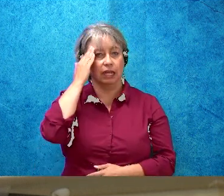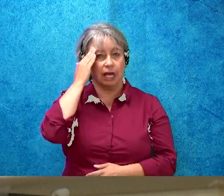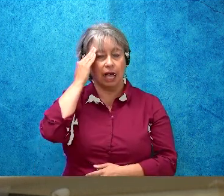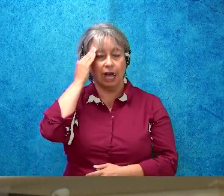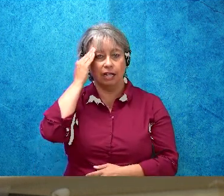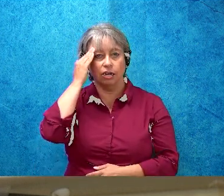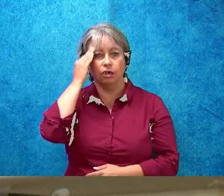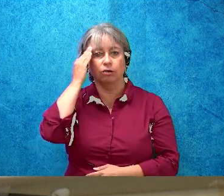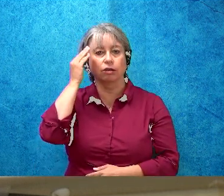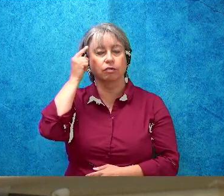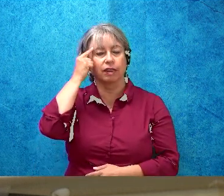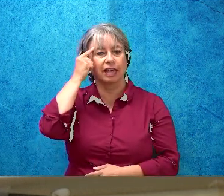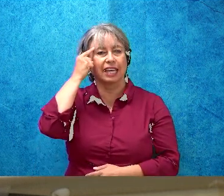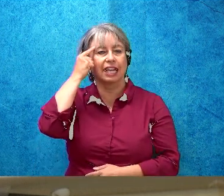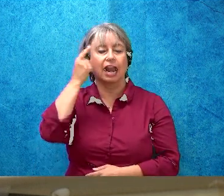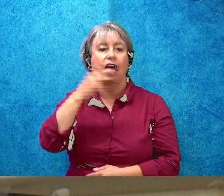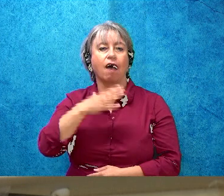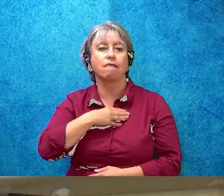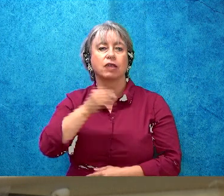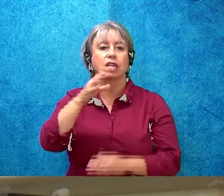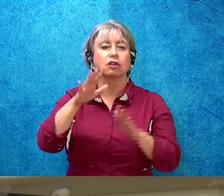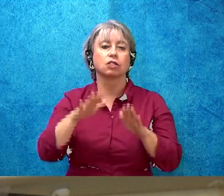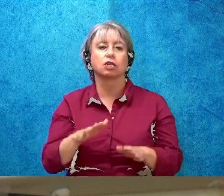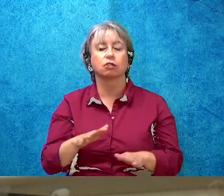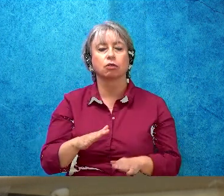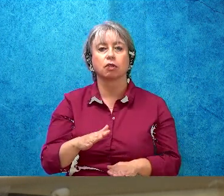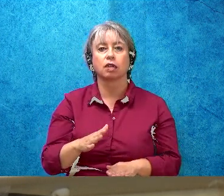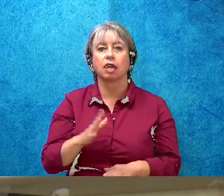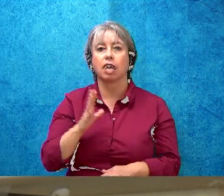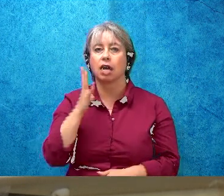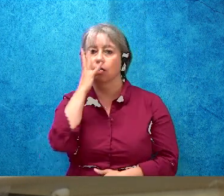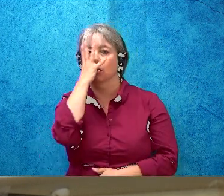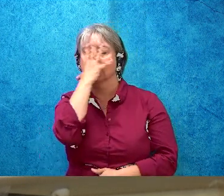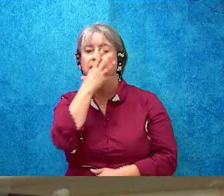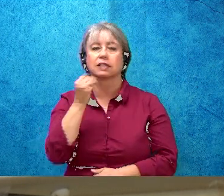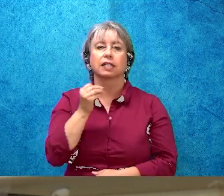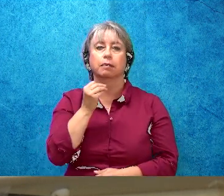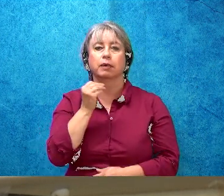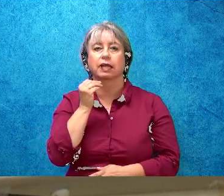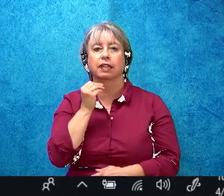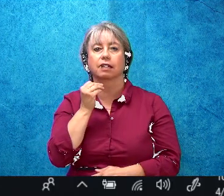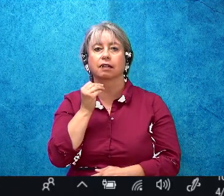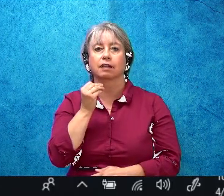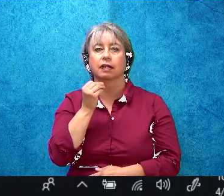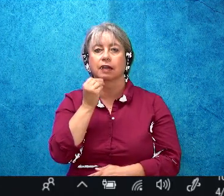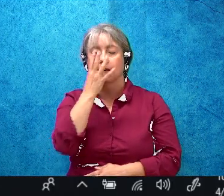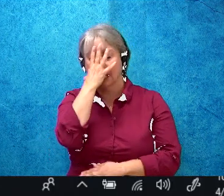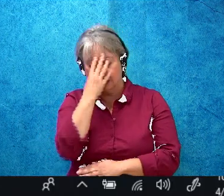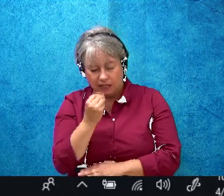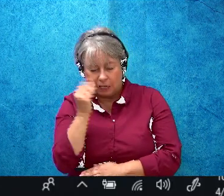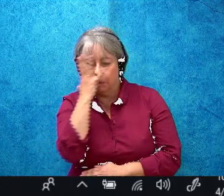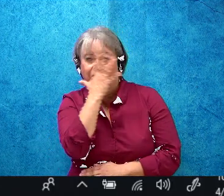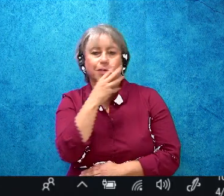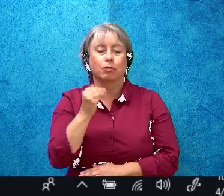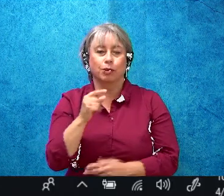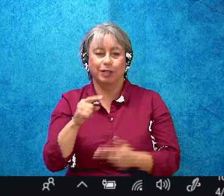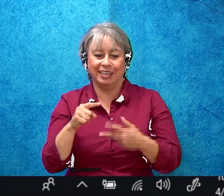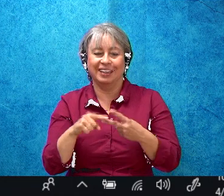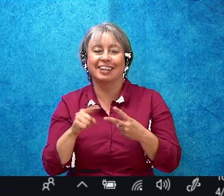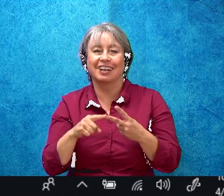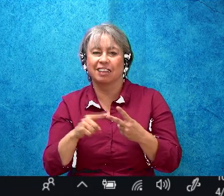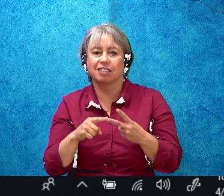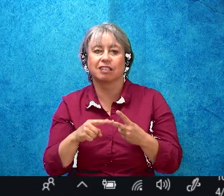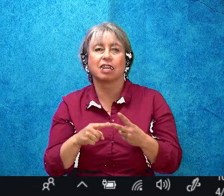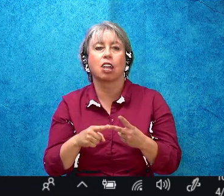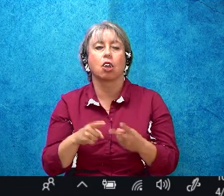about Snow White. You could be thinking about Sleeping Beauty. But I want you to think about what story have